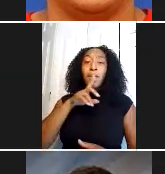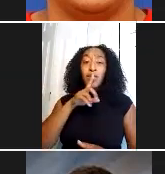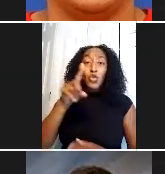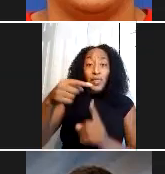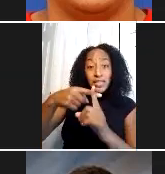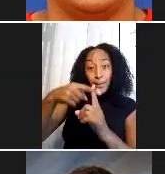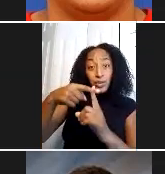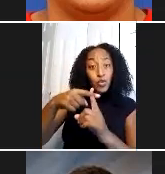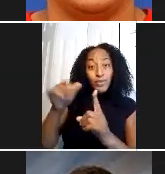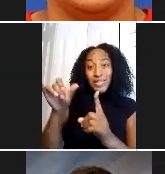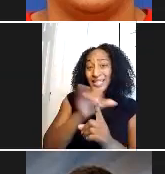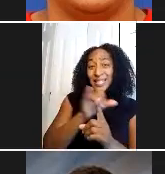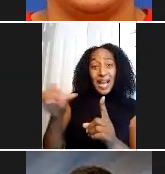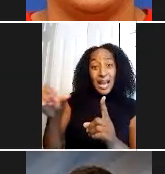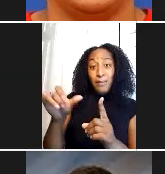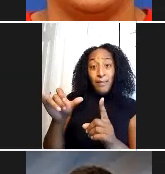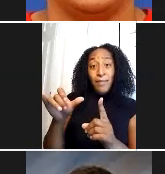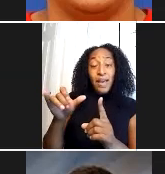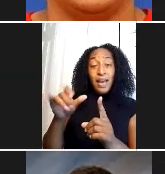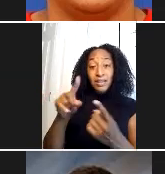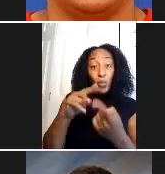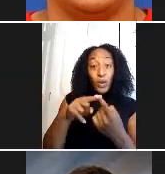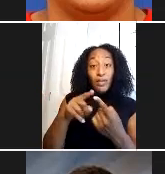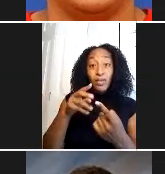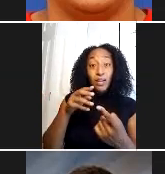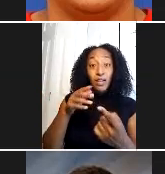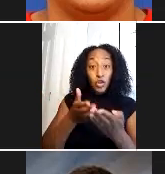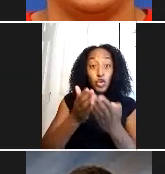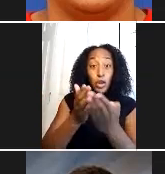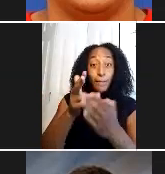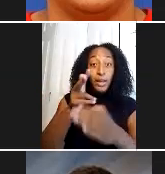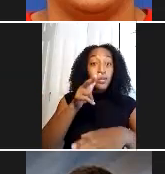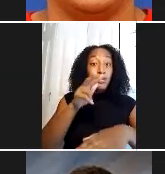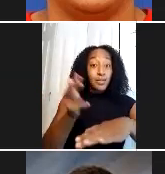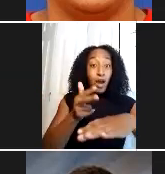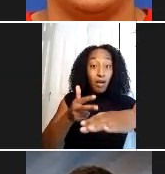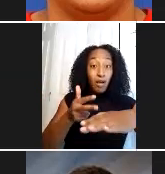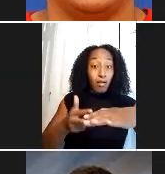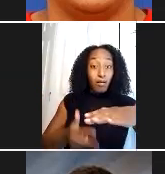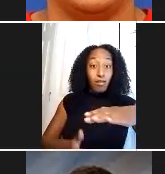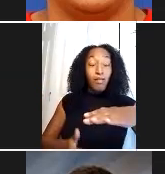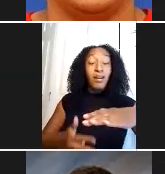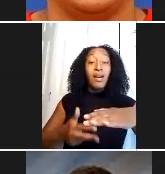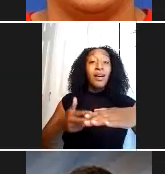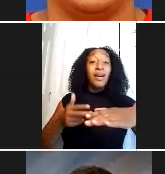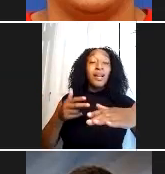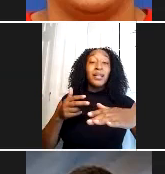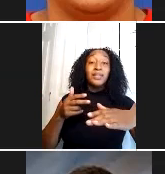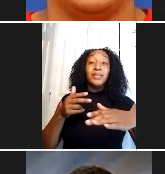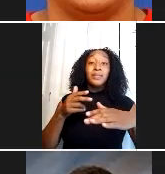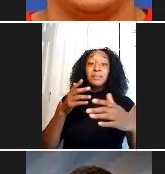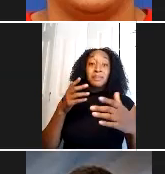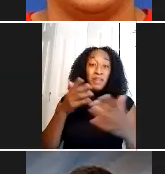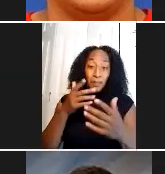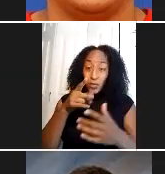so what's important here is that the resources that you have available